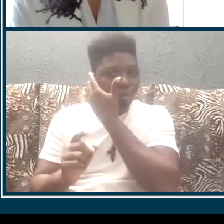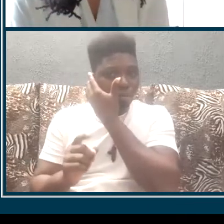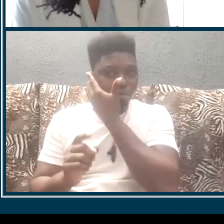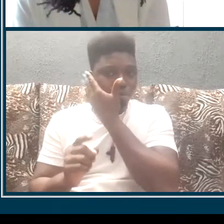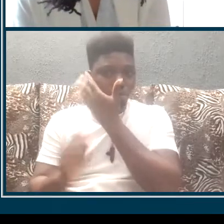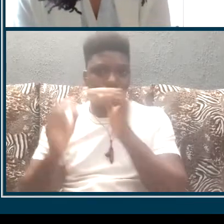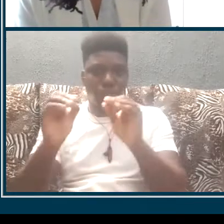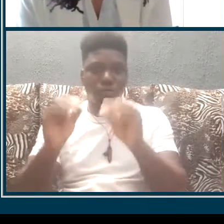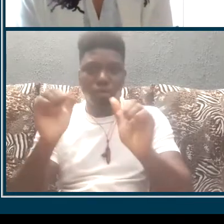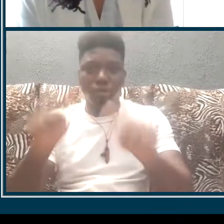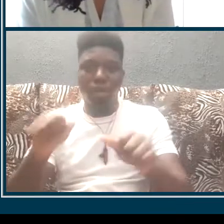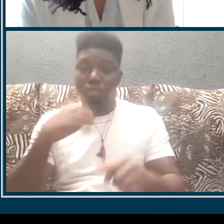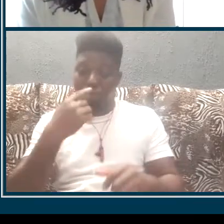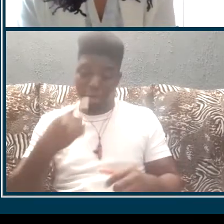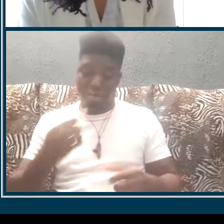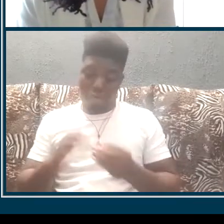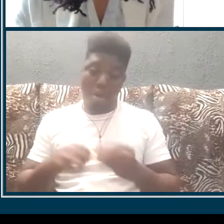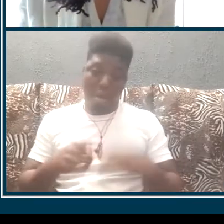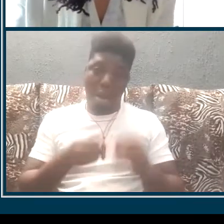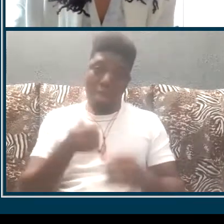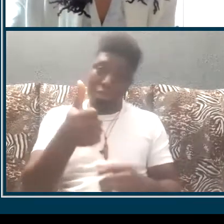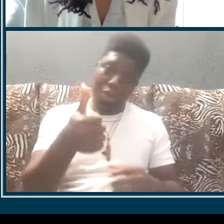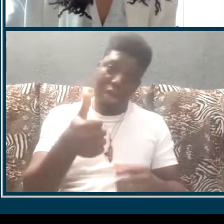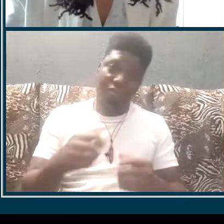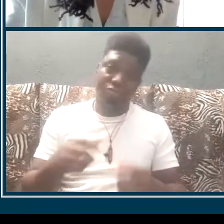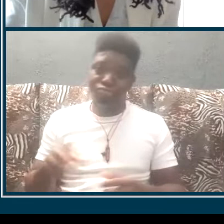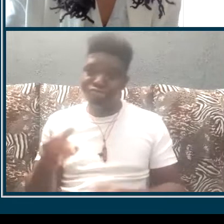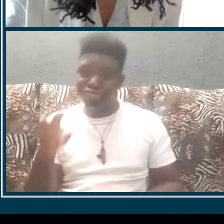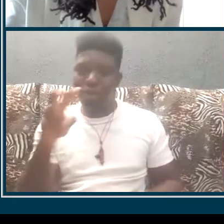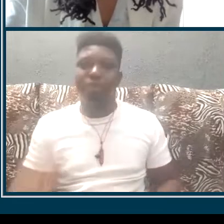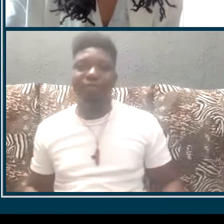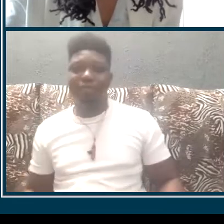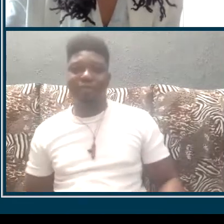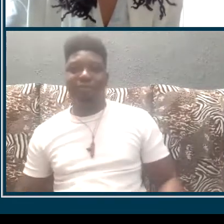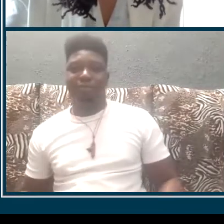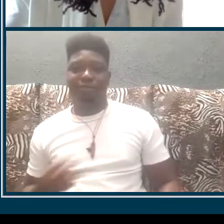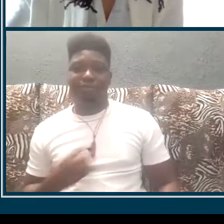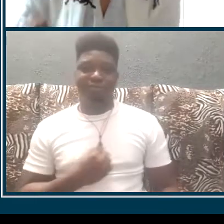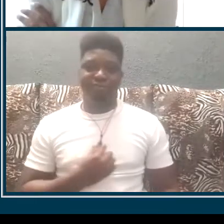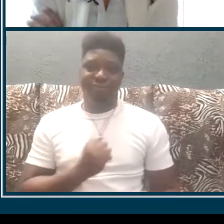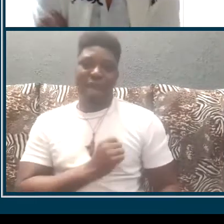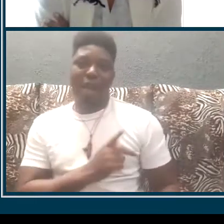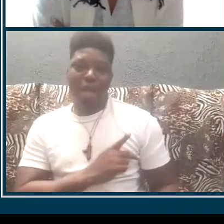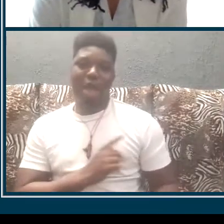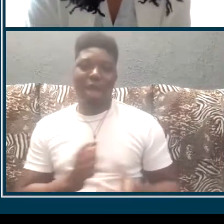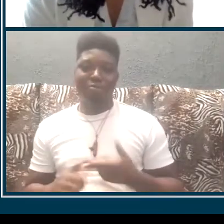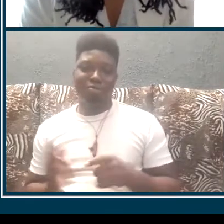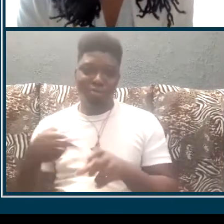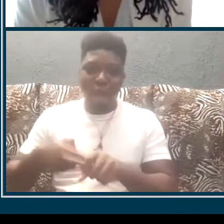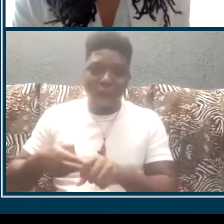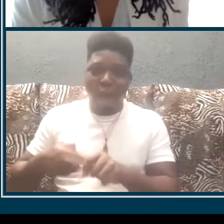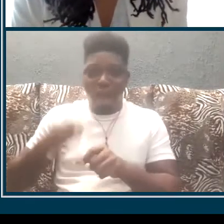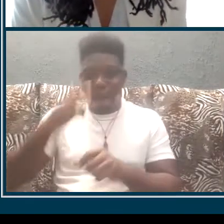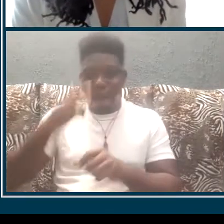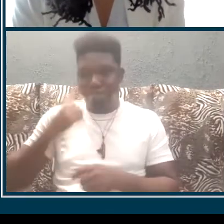journey? Lindsay, I appreciate the opportunity to join you. I'm here because Neely asked